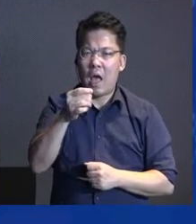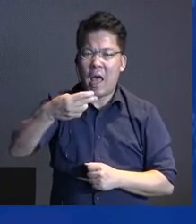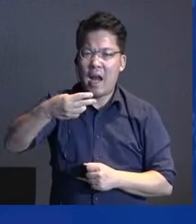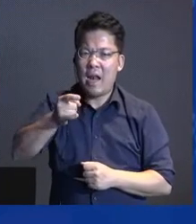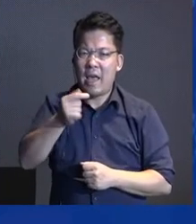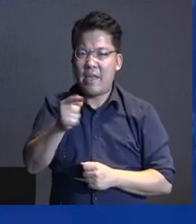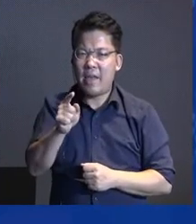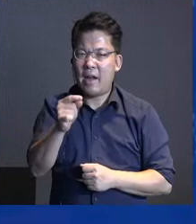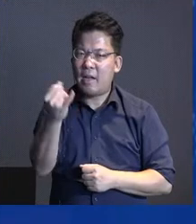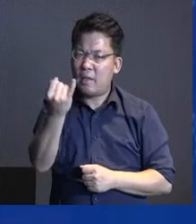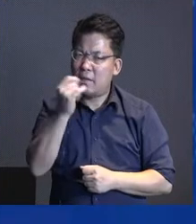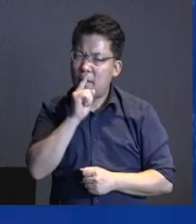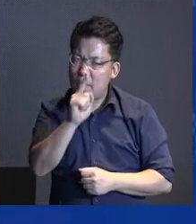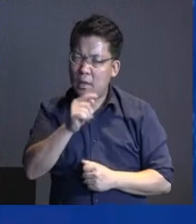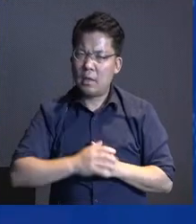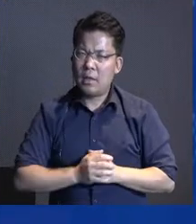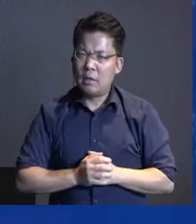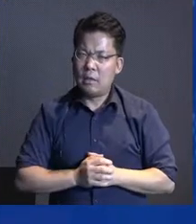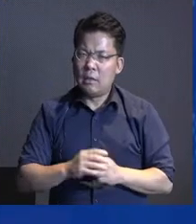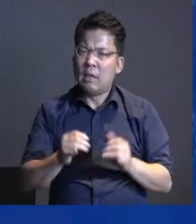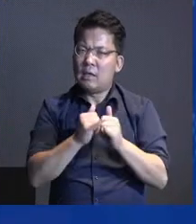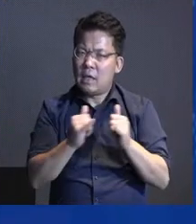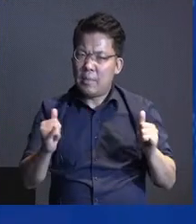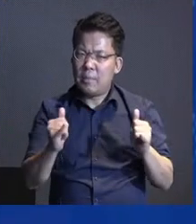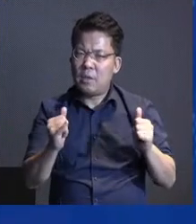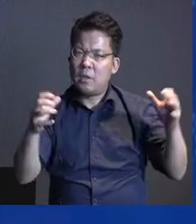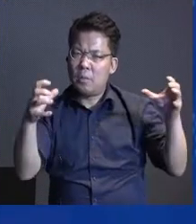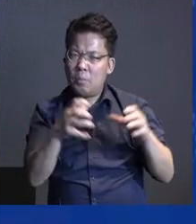otherwise talk to." So also,